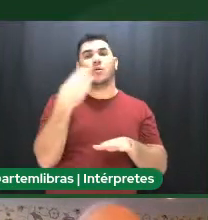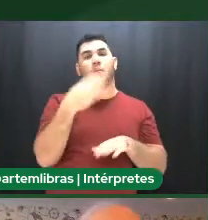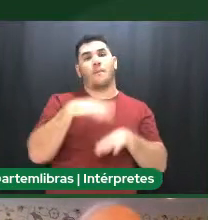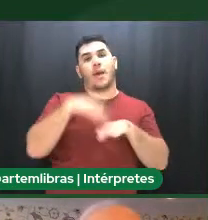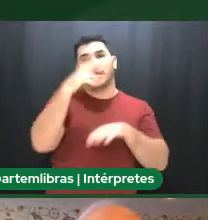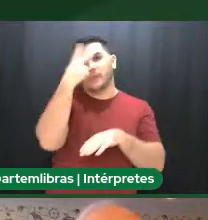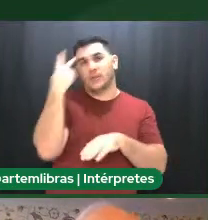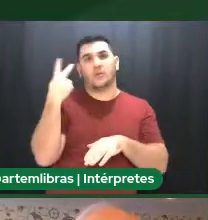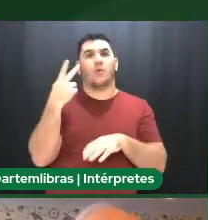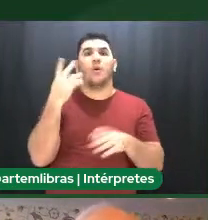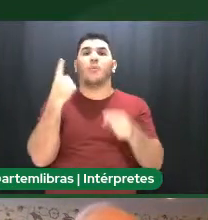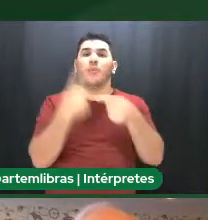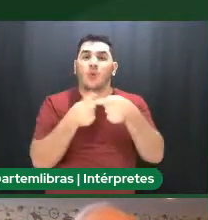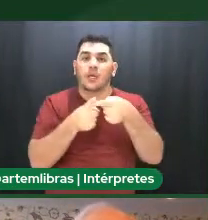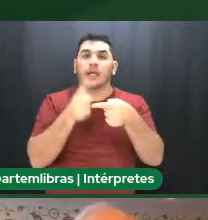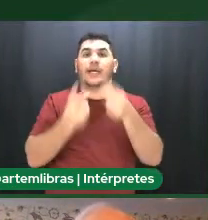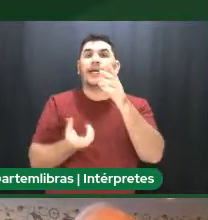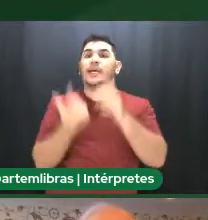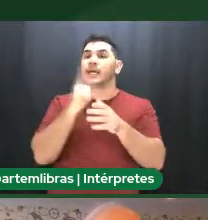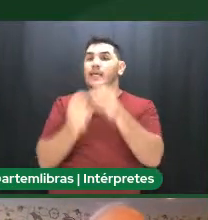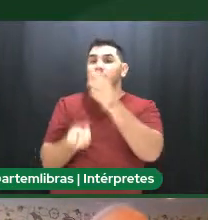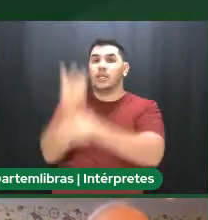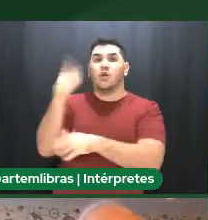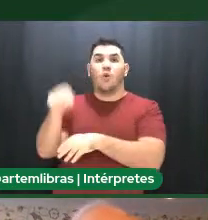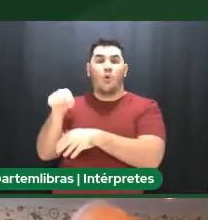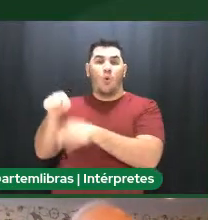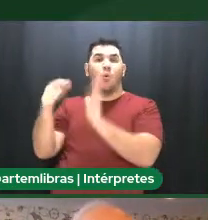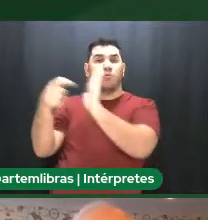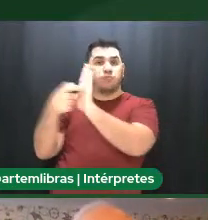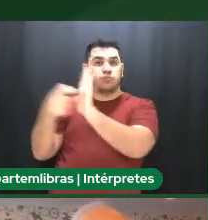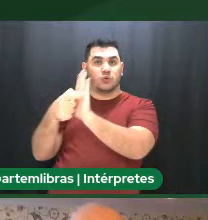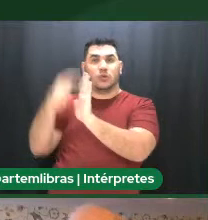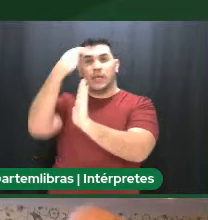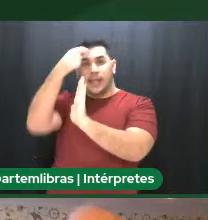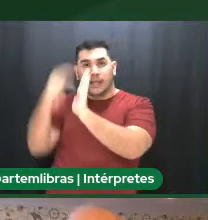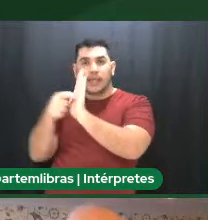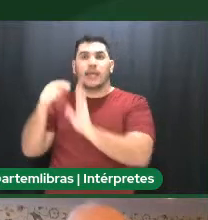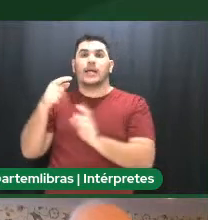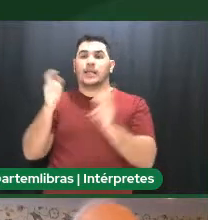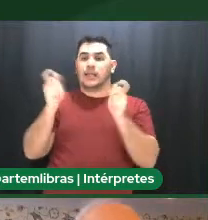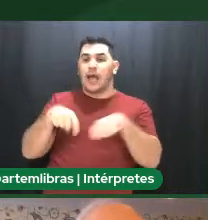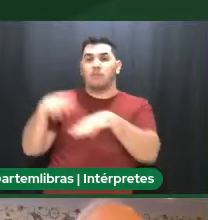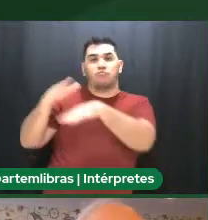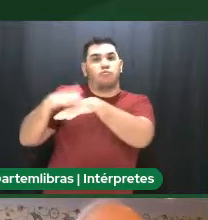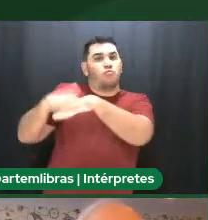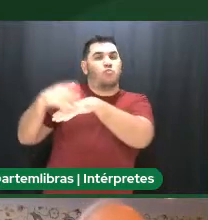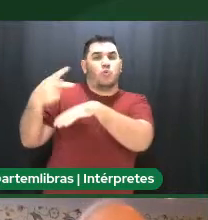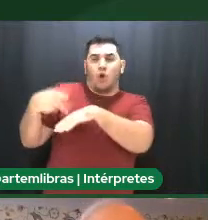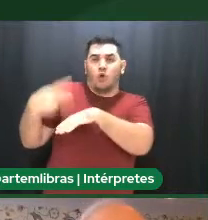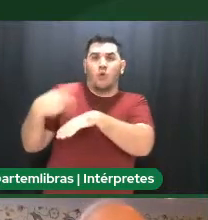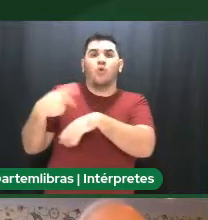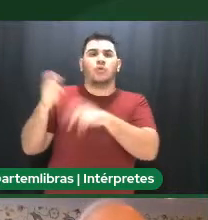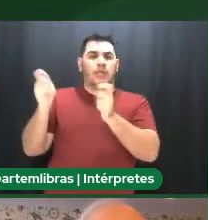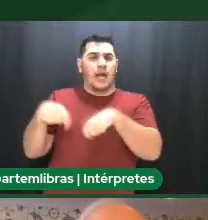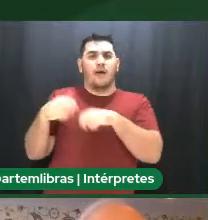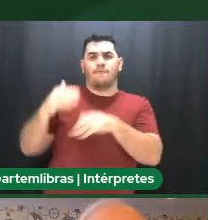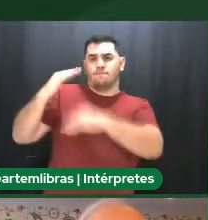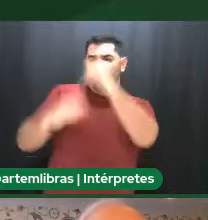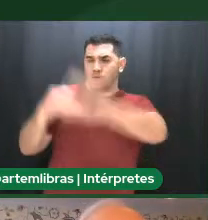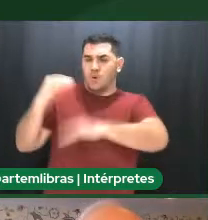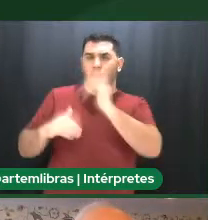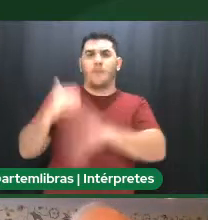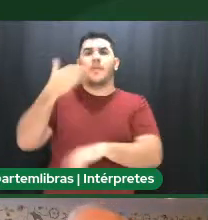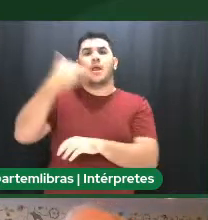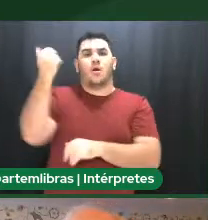an autonomous automatic system that was so effective that they did not even tell the pilots of its